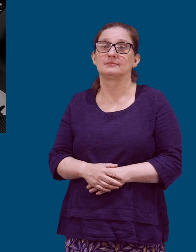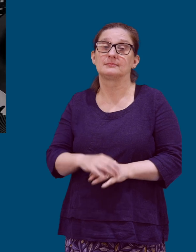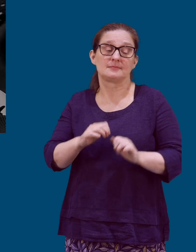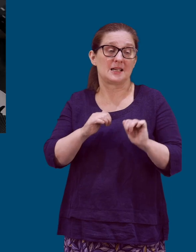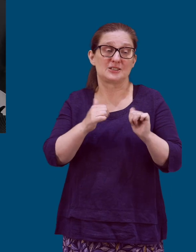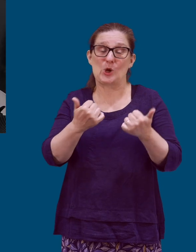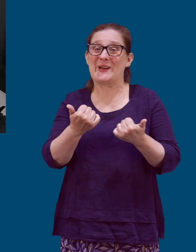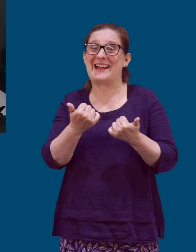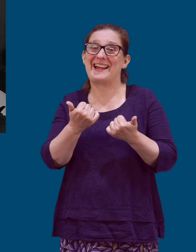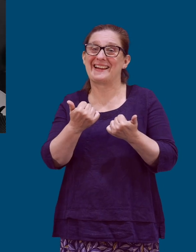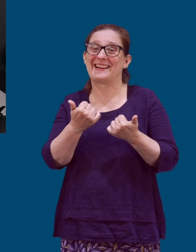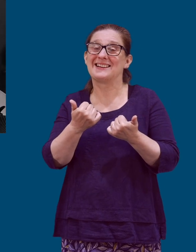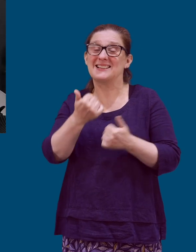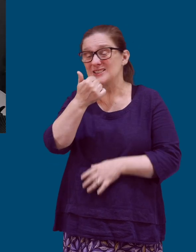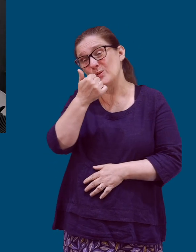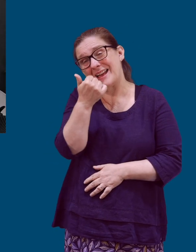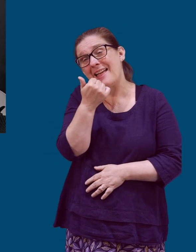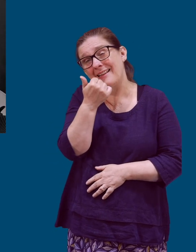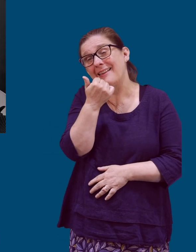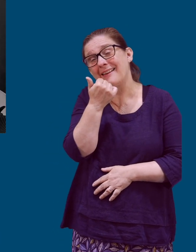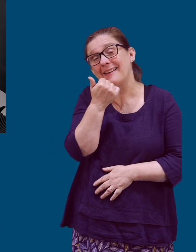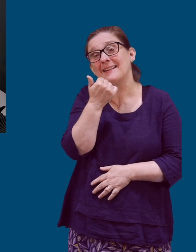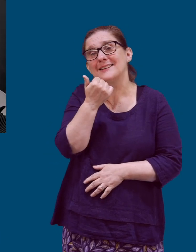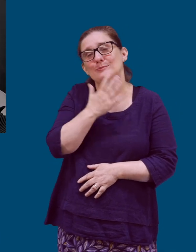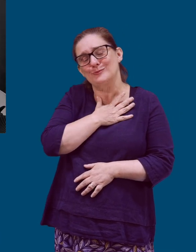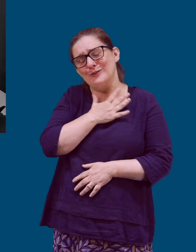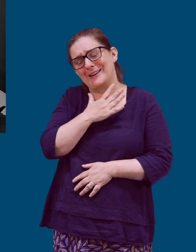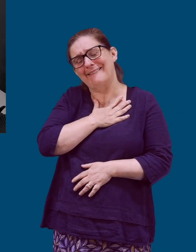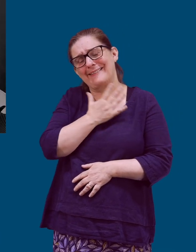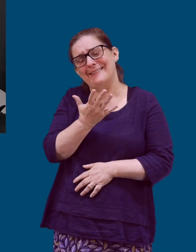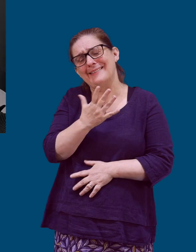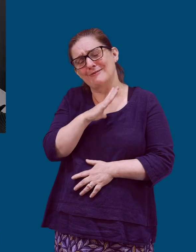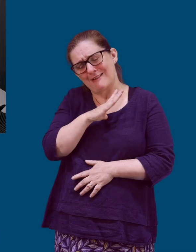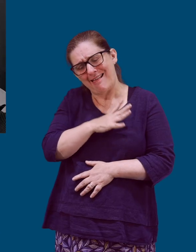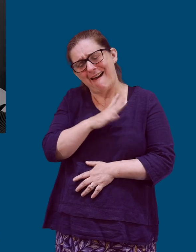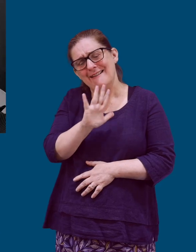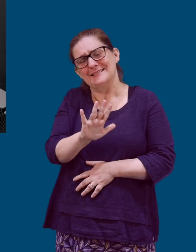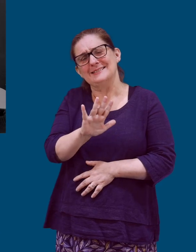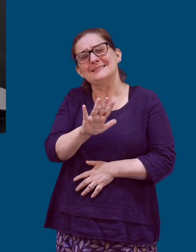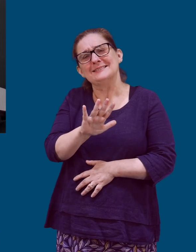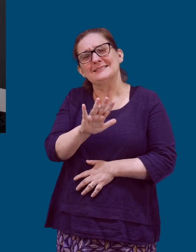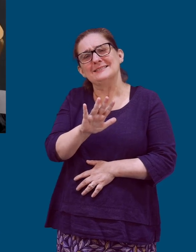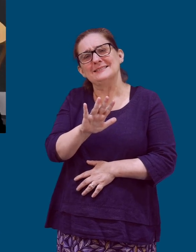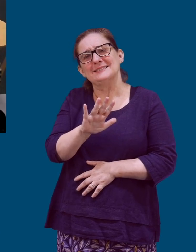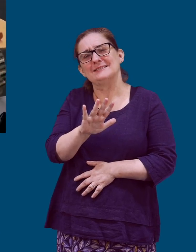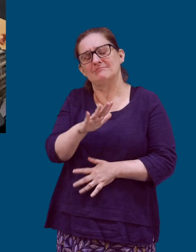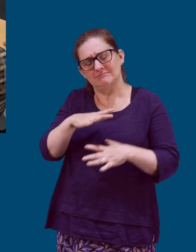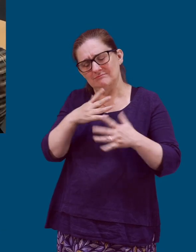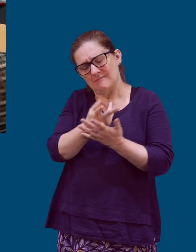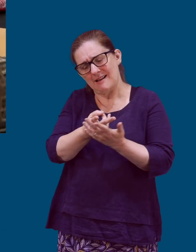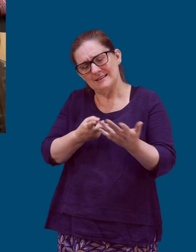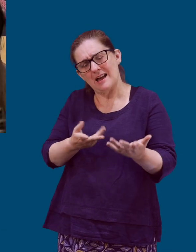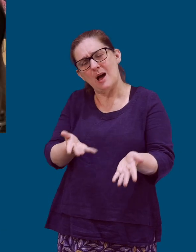okay. It's okay. Breathe. Relax. Lay your body